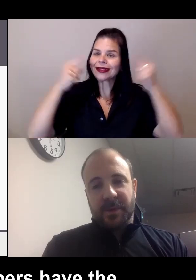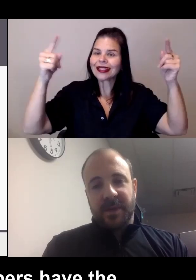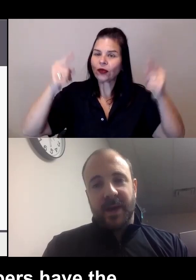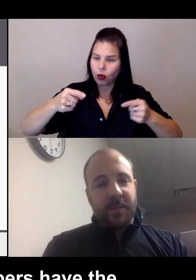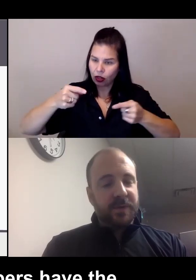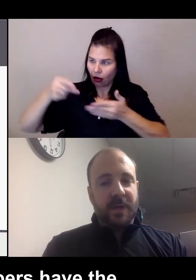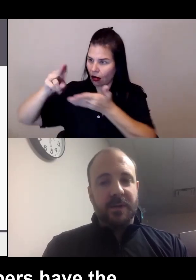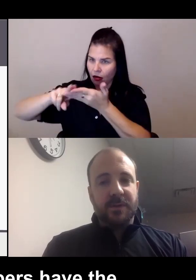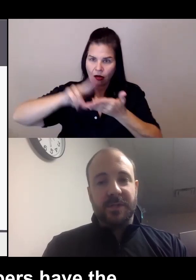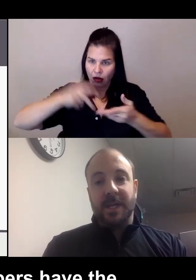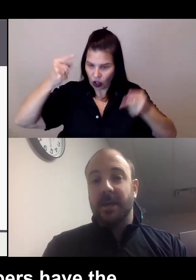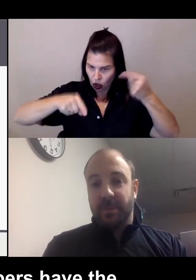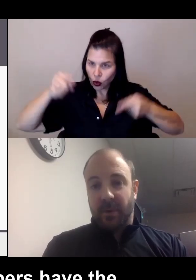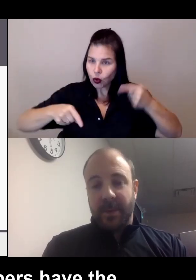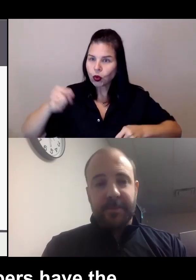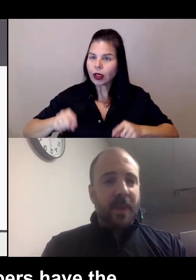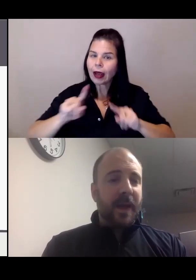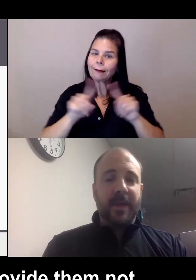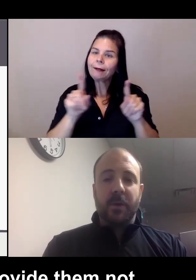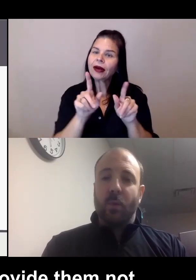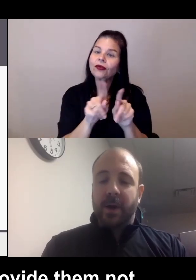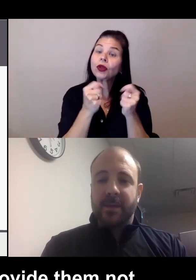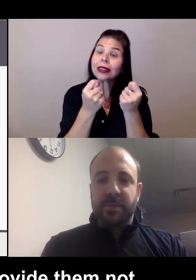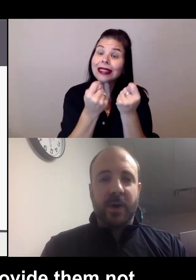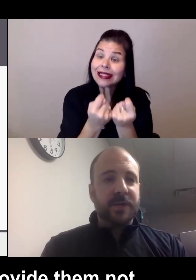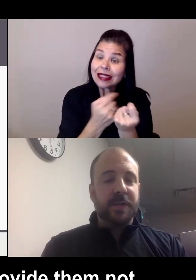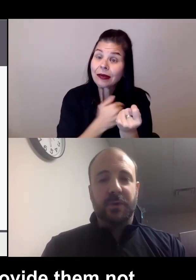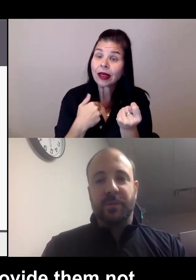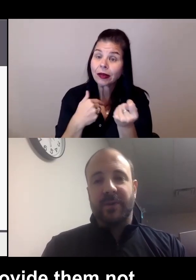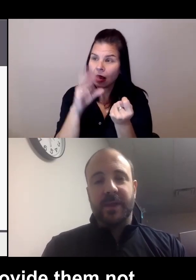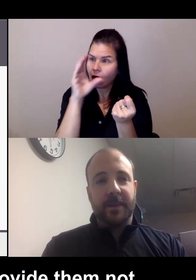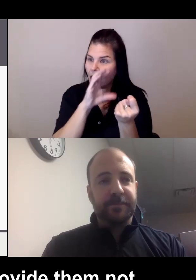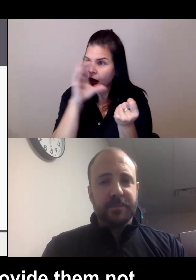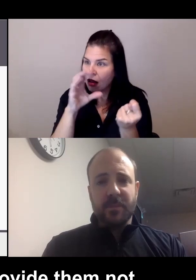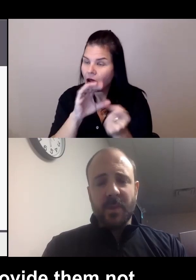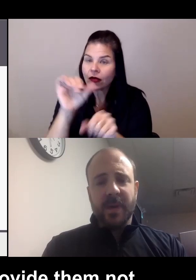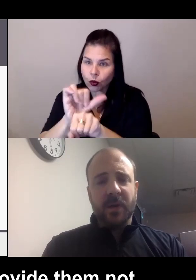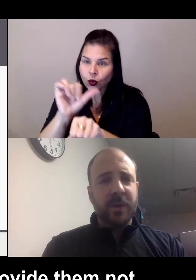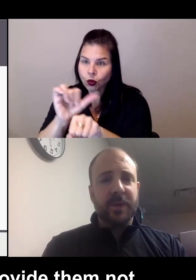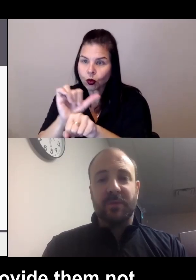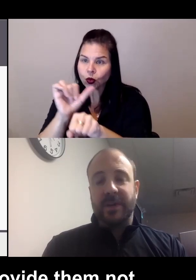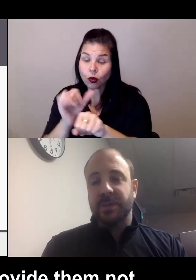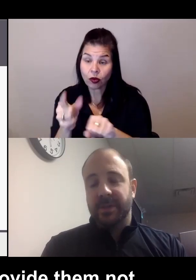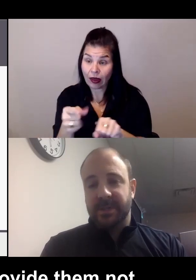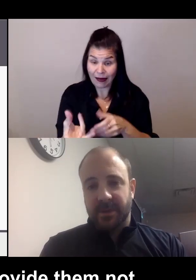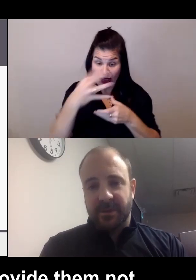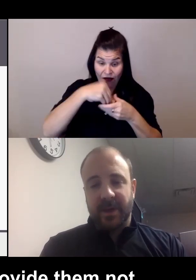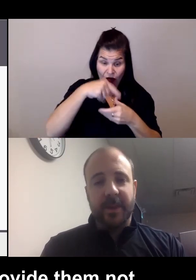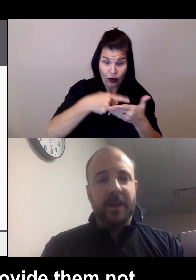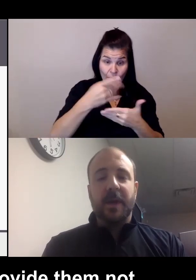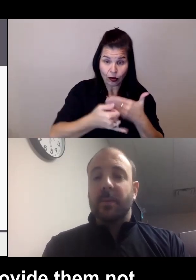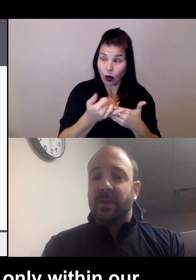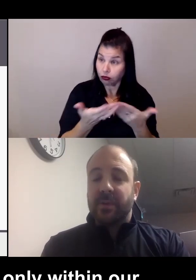team members have the opportunity to seek employment, and that work on this project will provide them not only with professional and